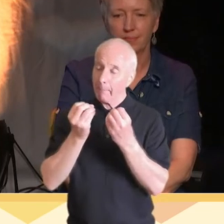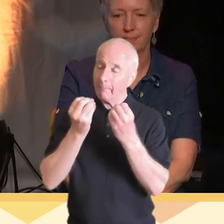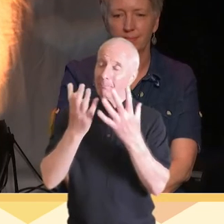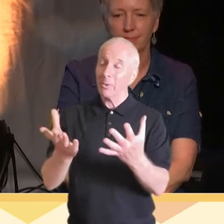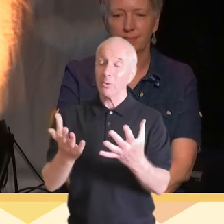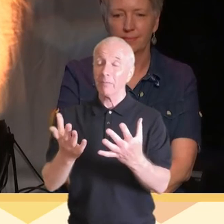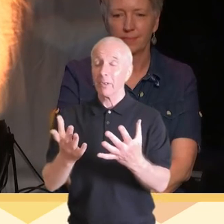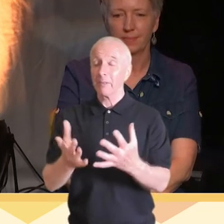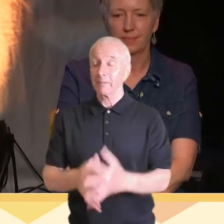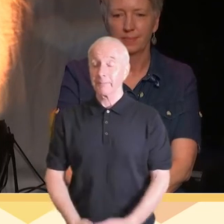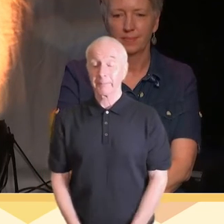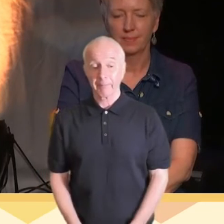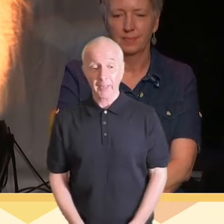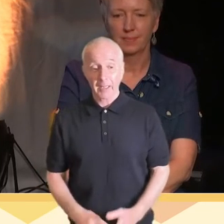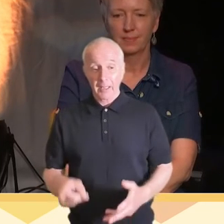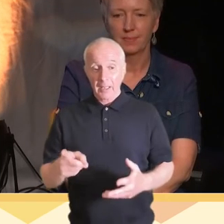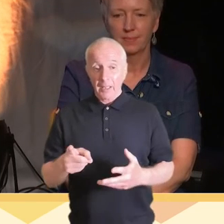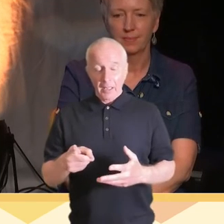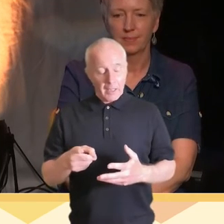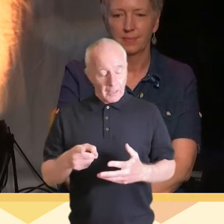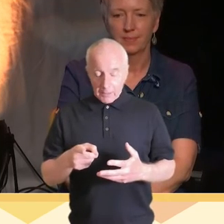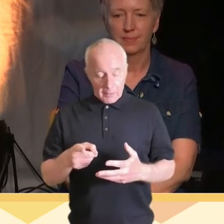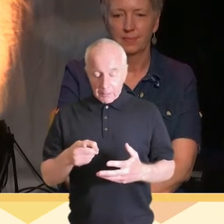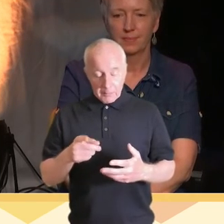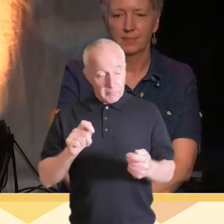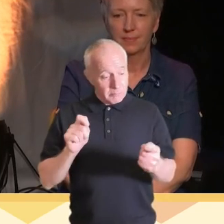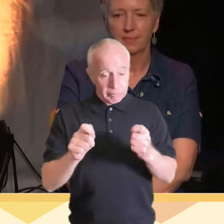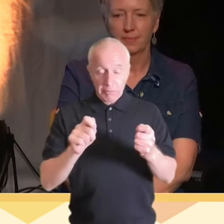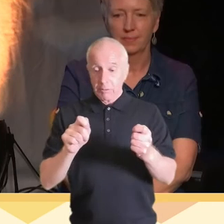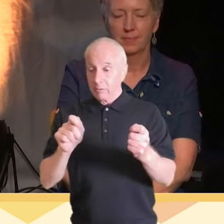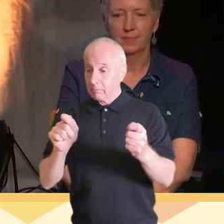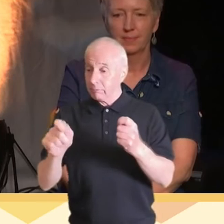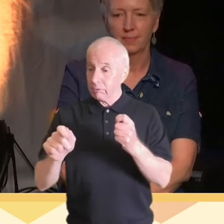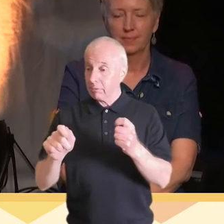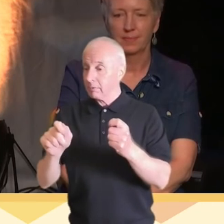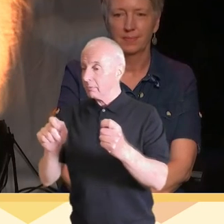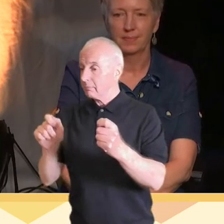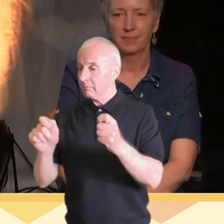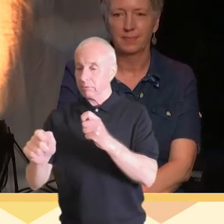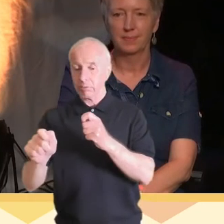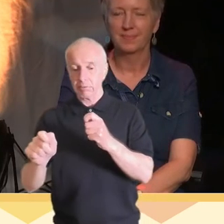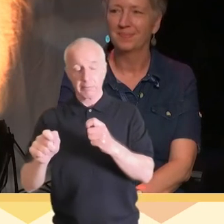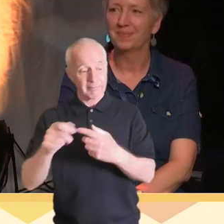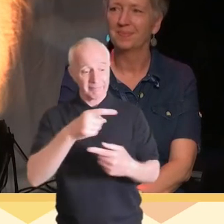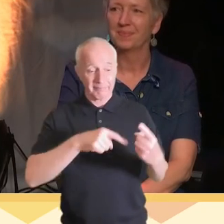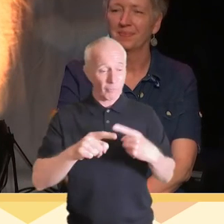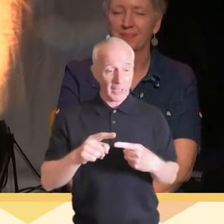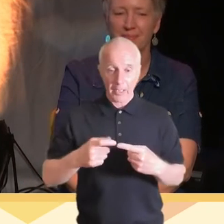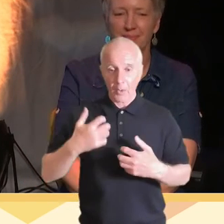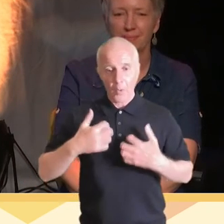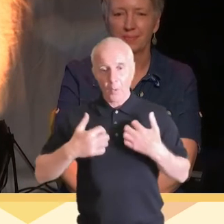this demanding season of continual change, it has been so incredibly encouraging to